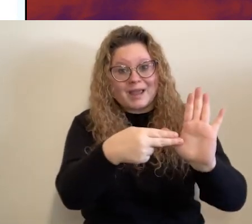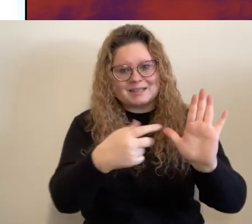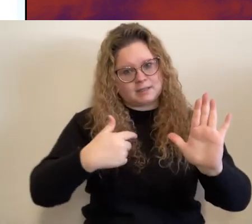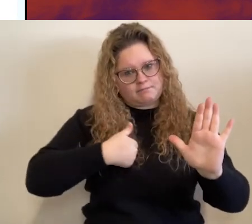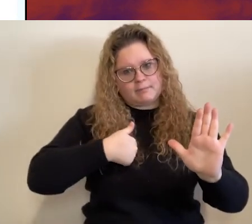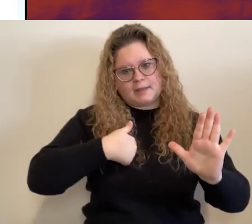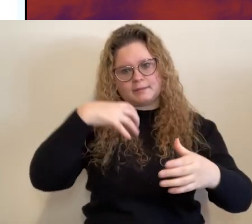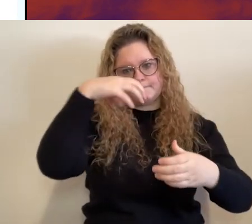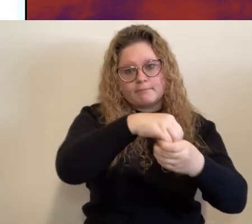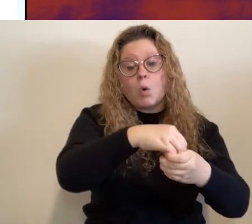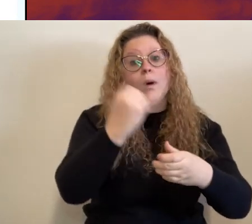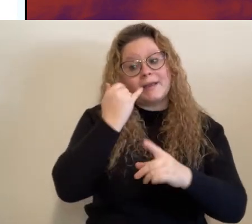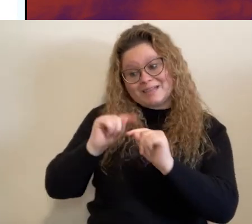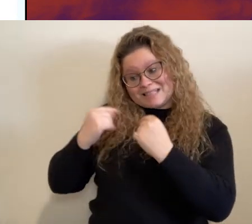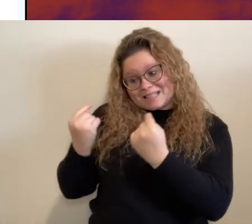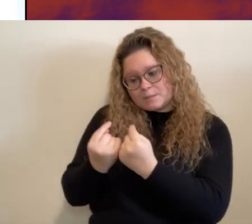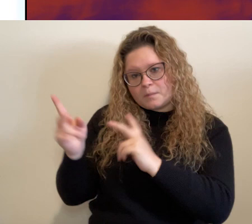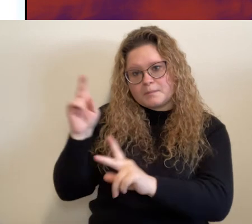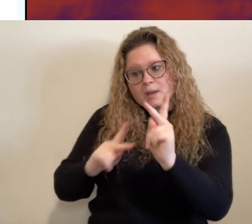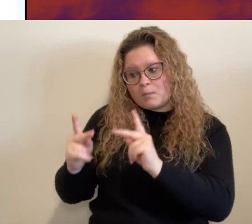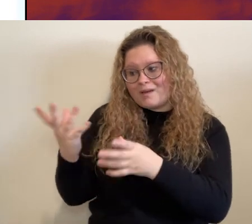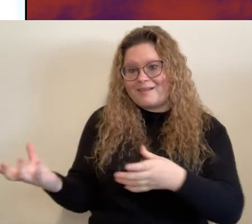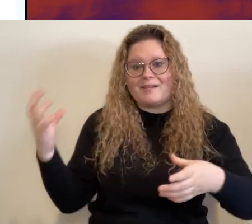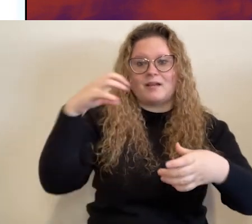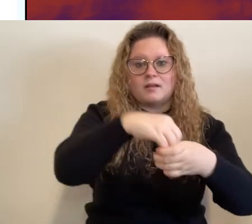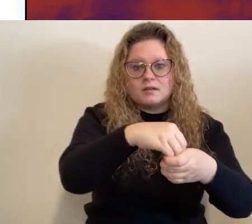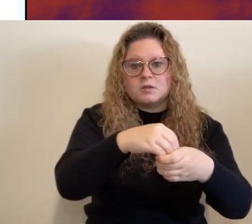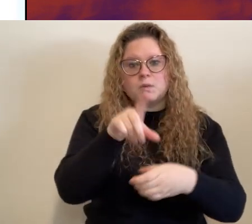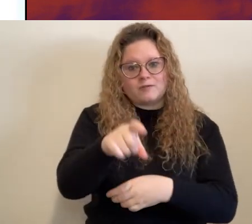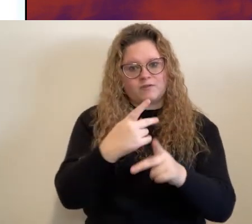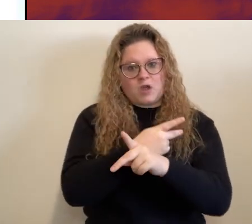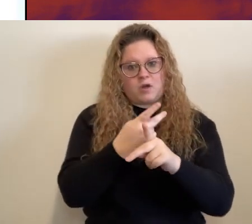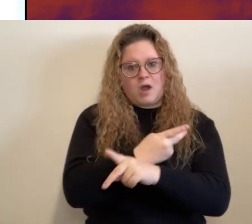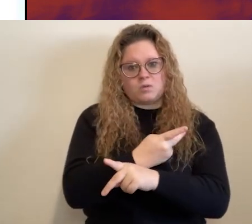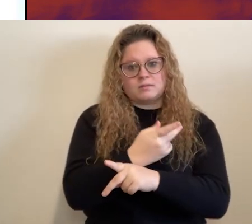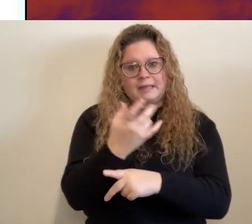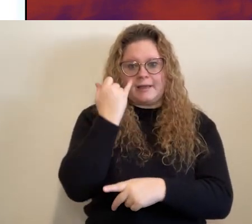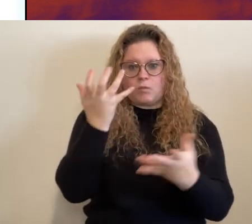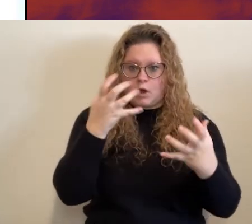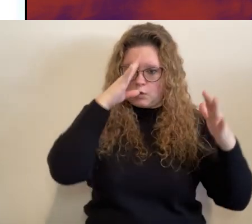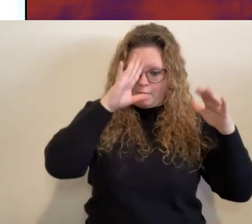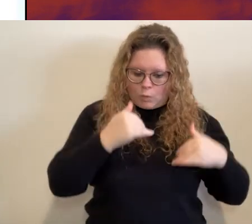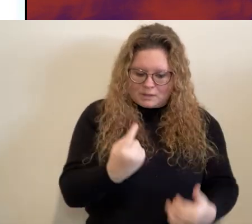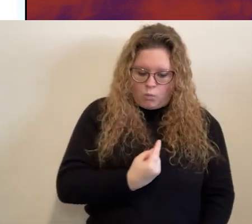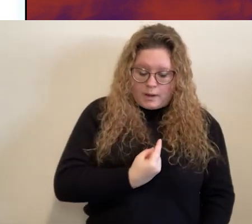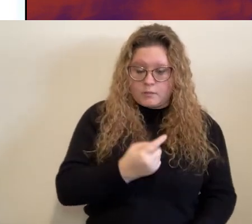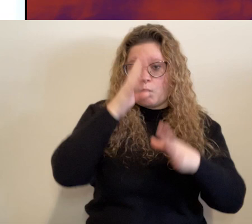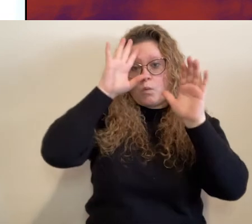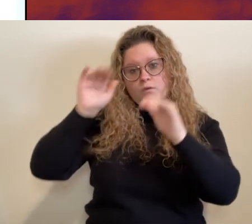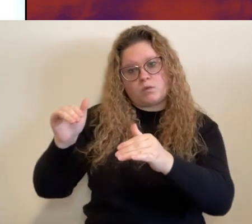that personality is going to be, whether you're going to create a character that's going to amplify everyone's personality in one